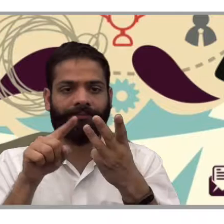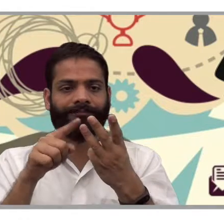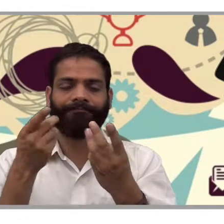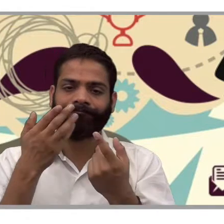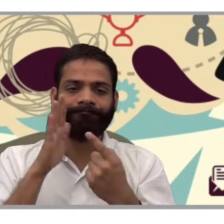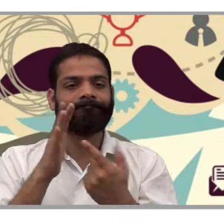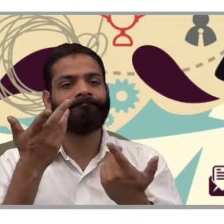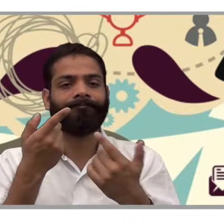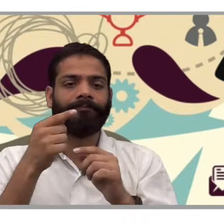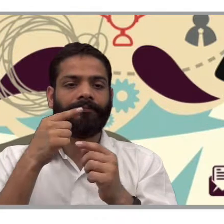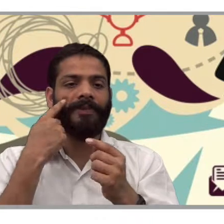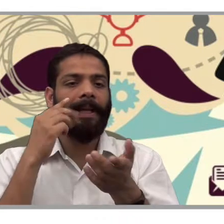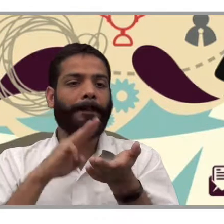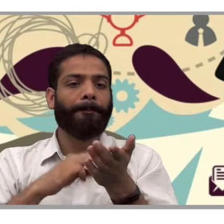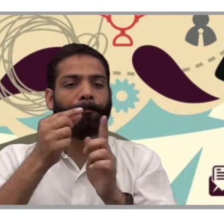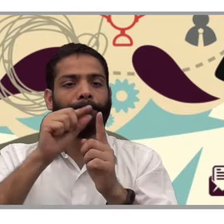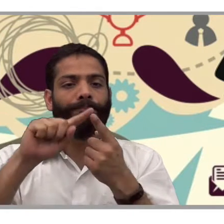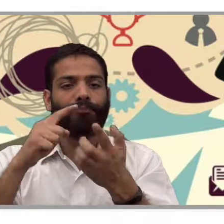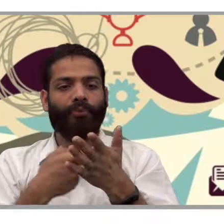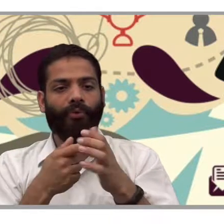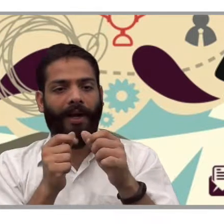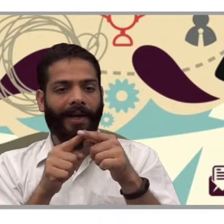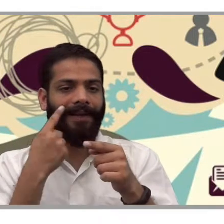in Indian Sign Language.